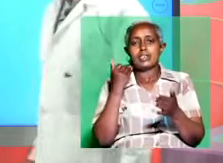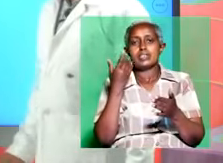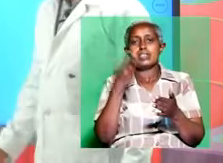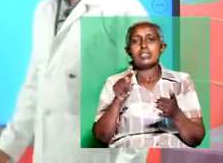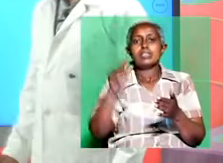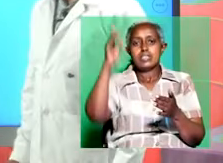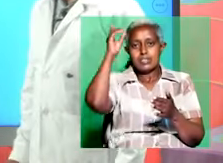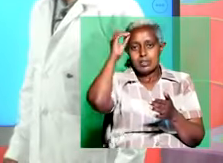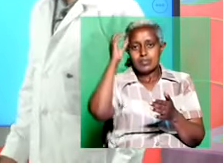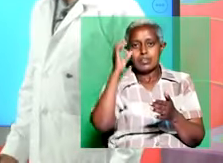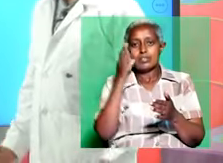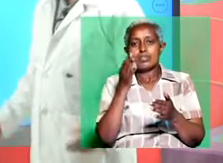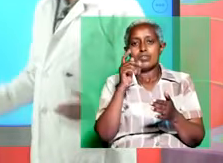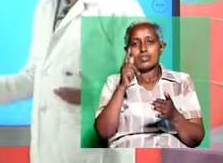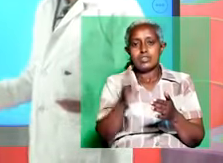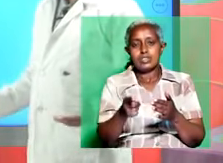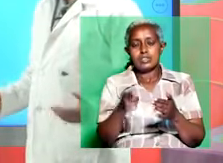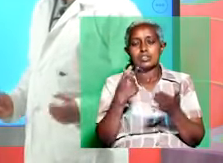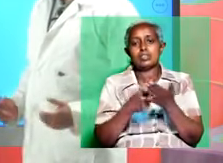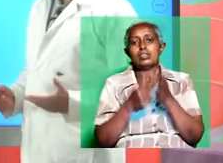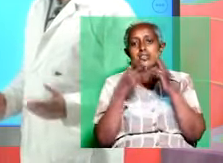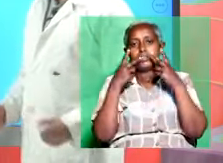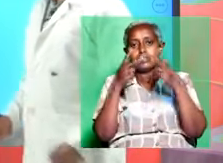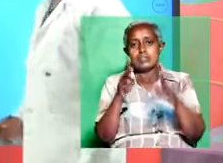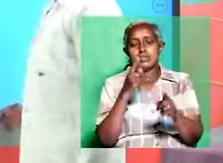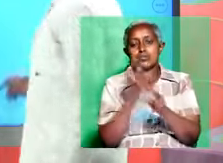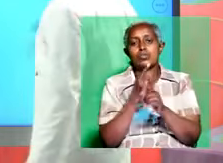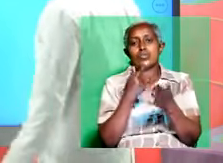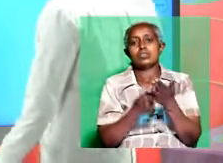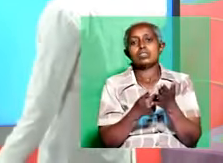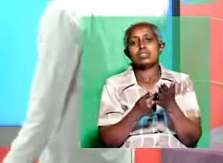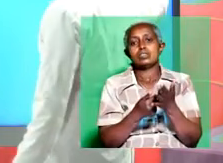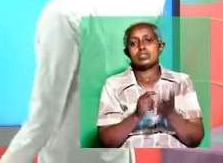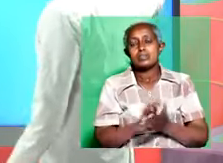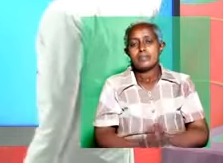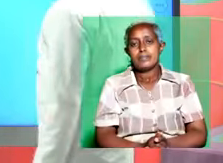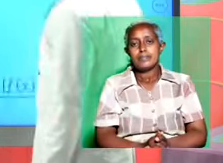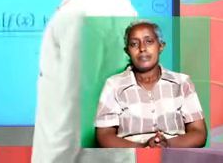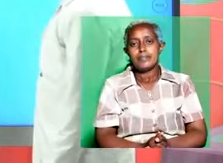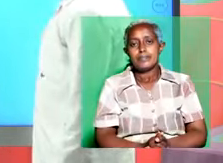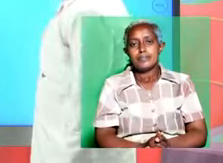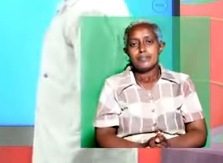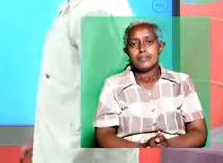the derivative of g. So let's see the proof of this.